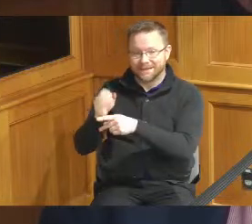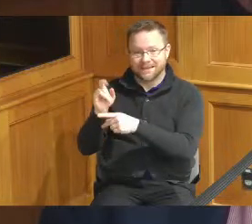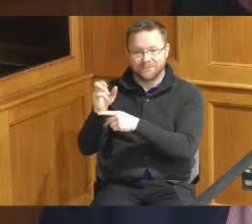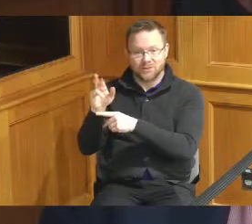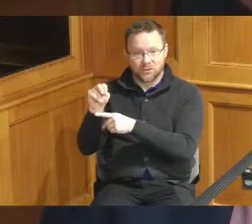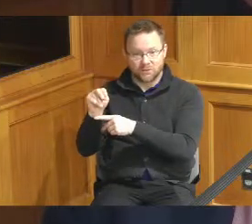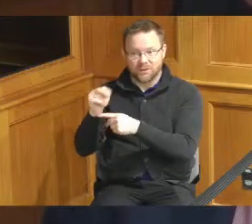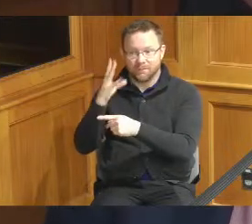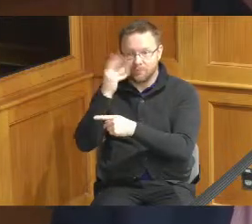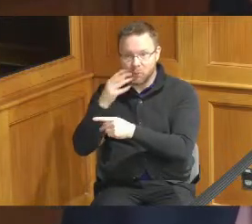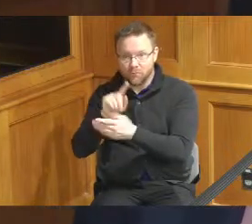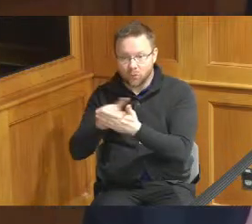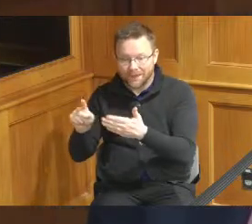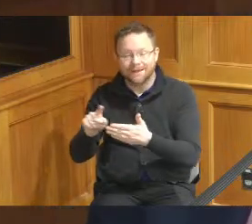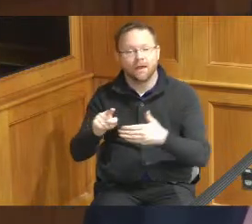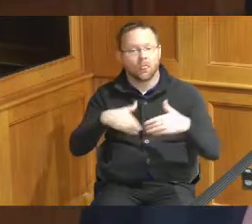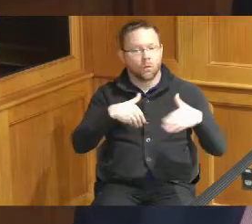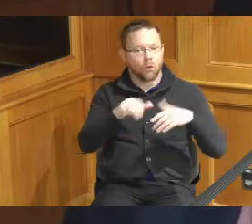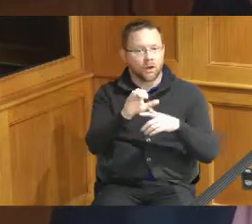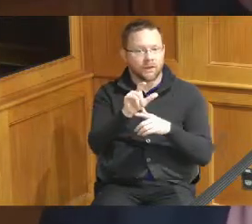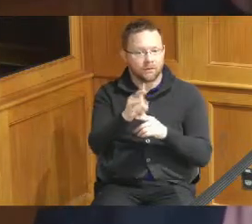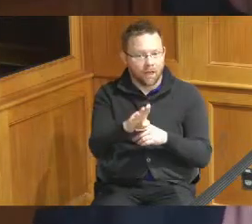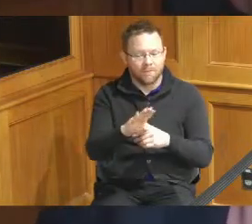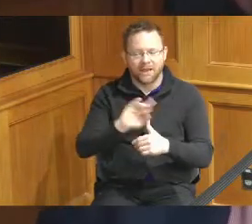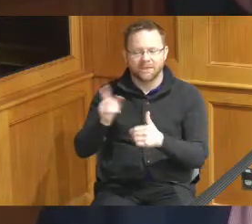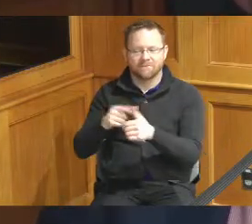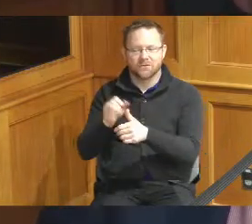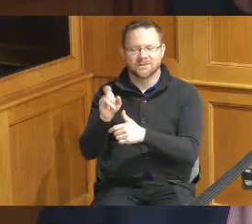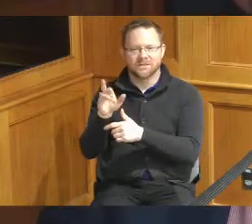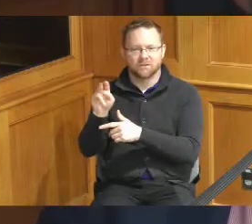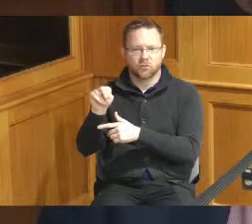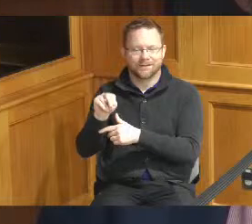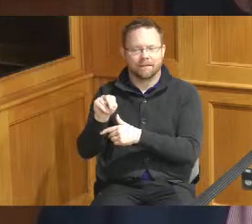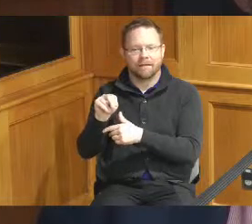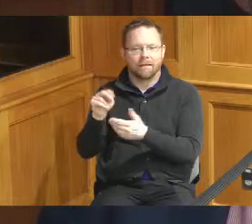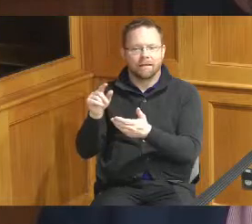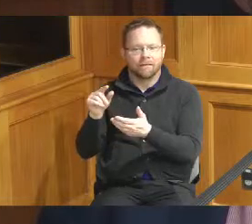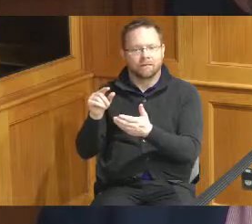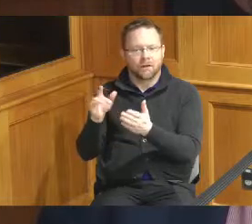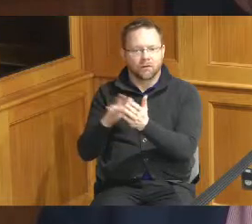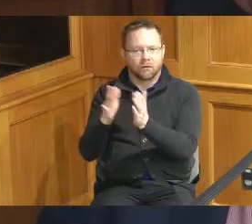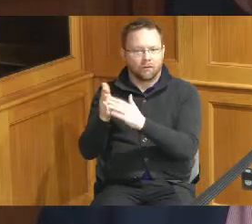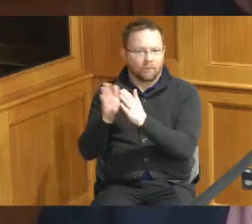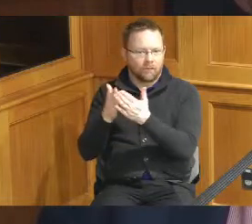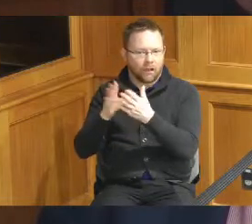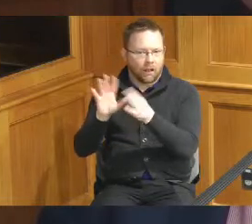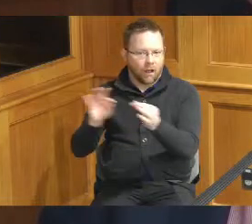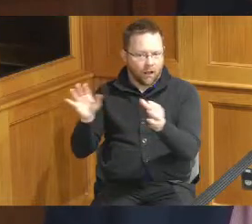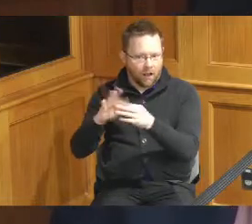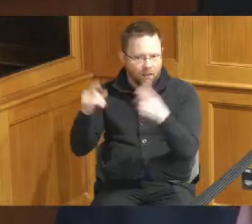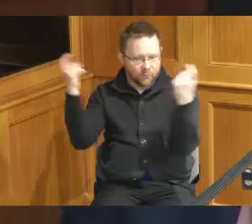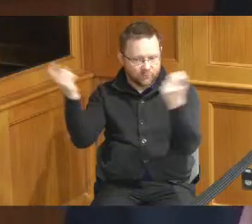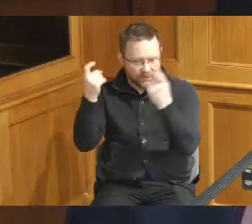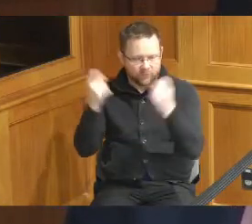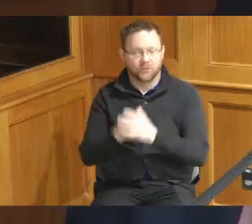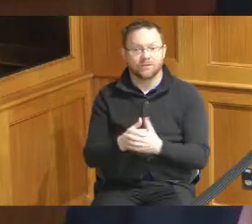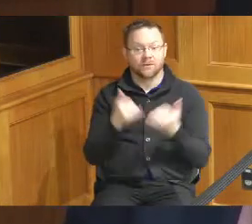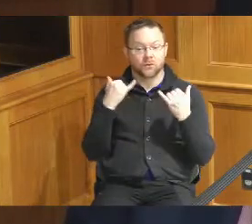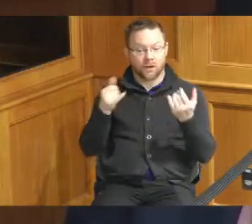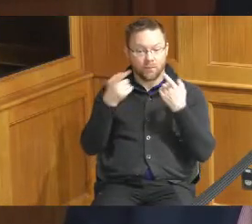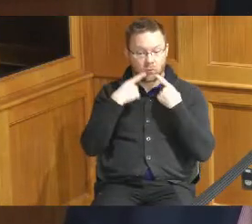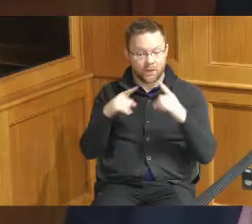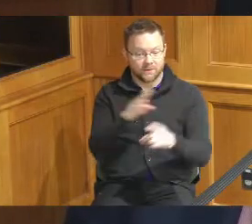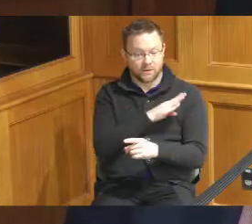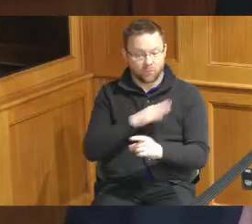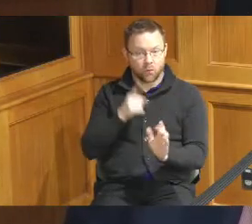Week, Silverton Walking Club, and the first Silverton Gospel Fest. Now, therefore, be it proclaimed that the Board of